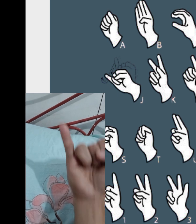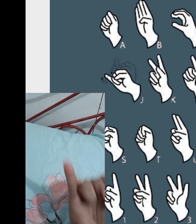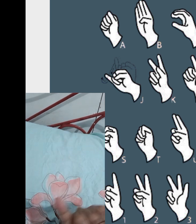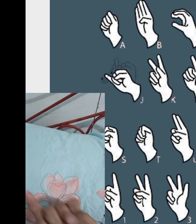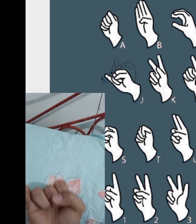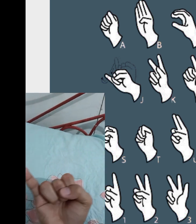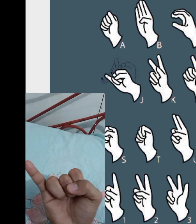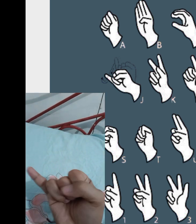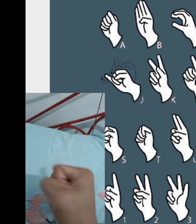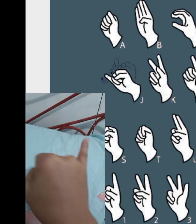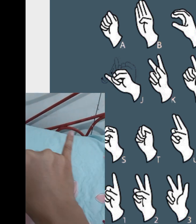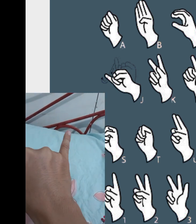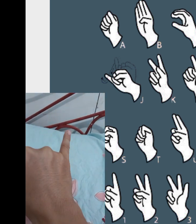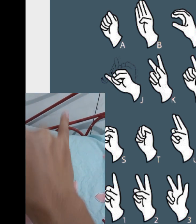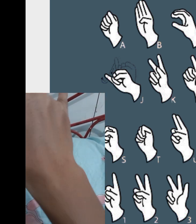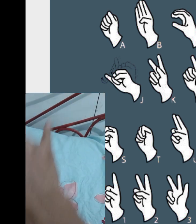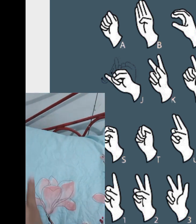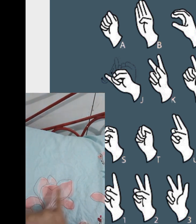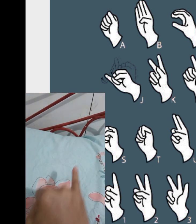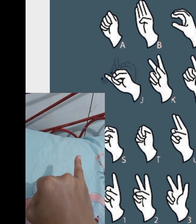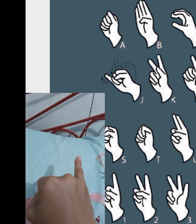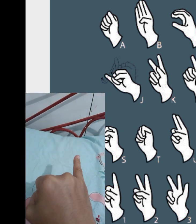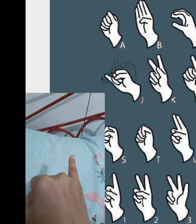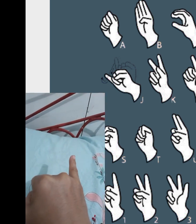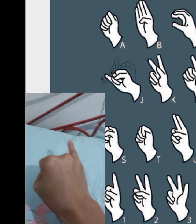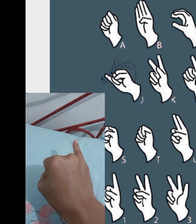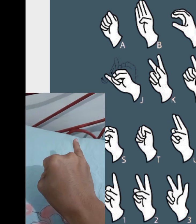J. J or J,